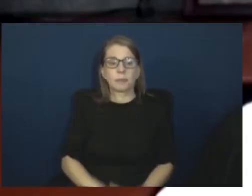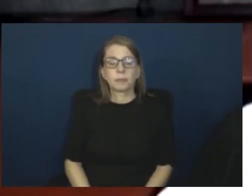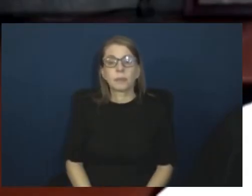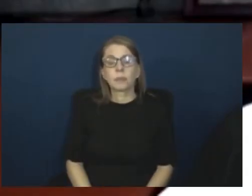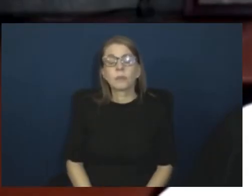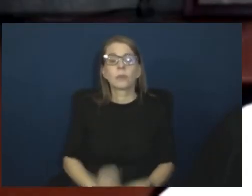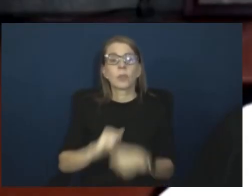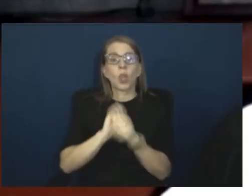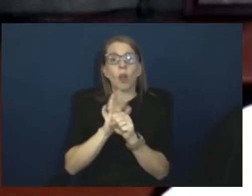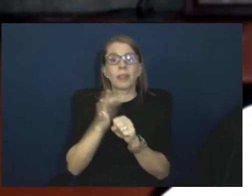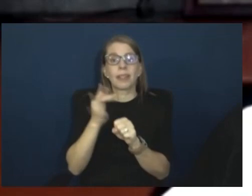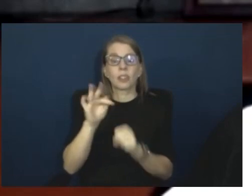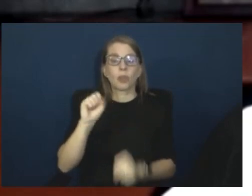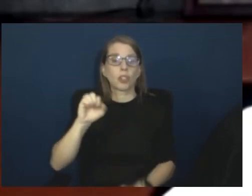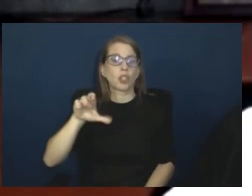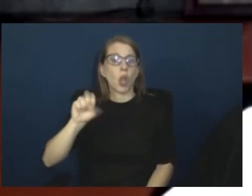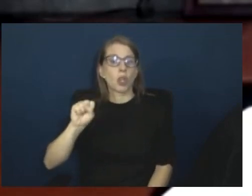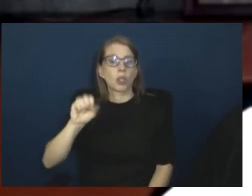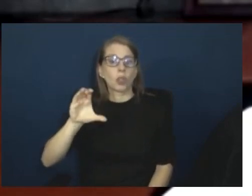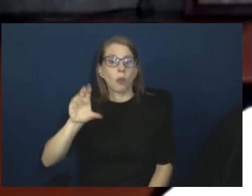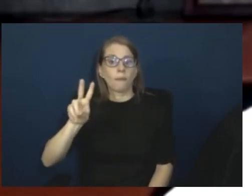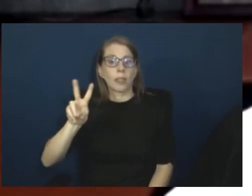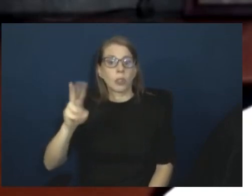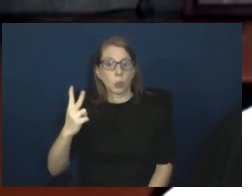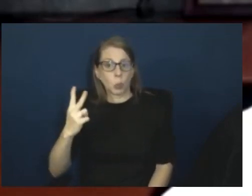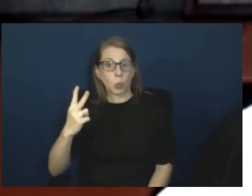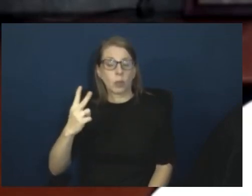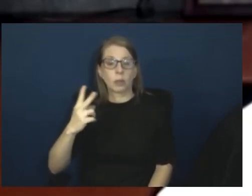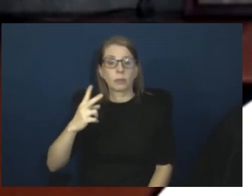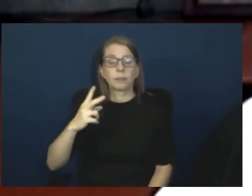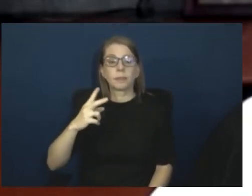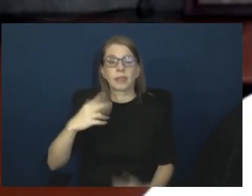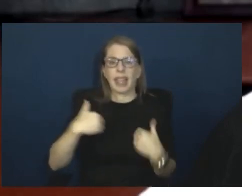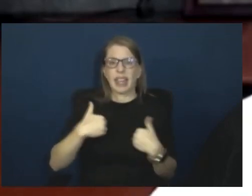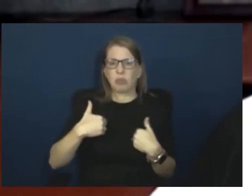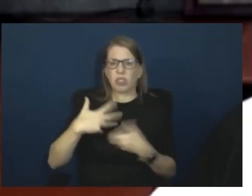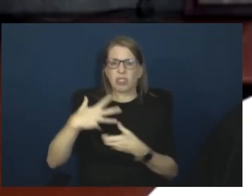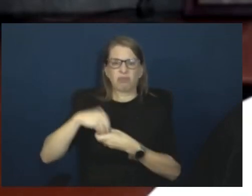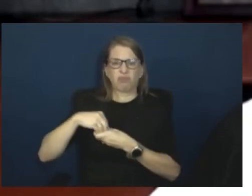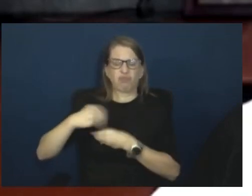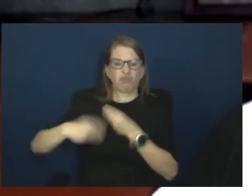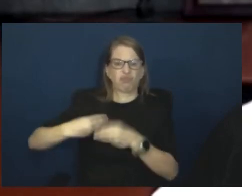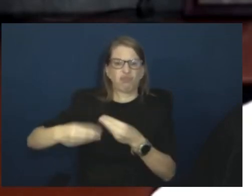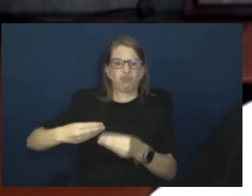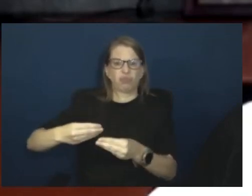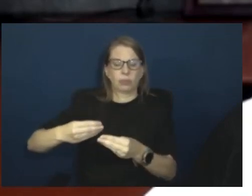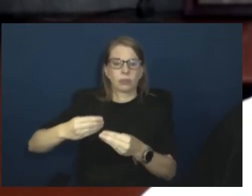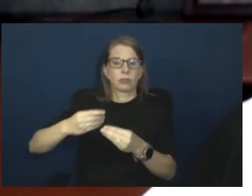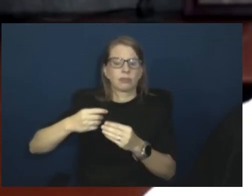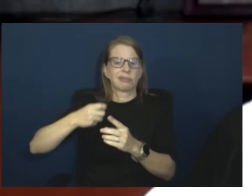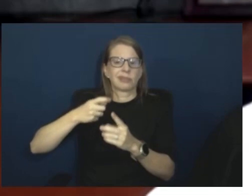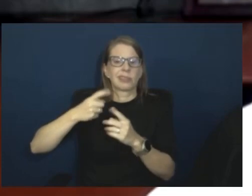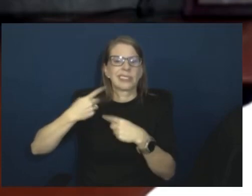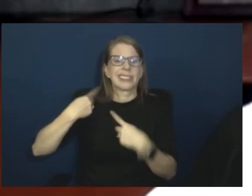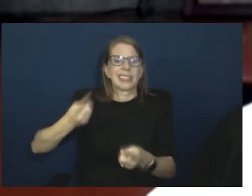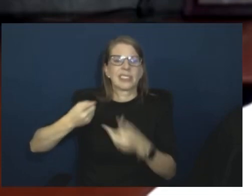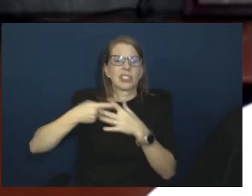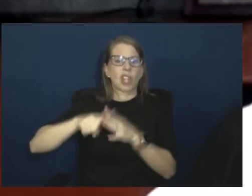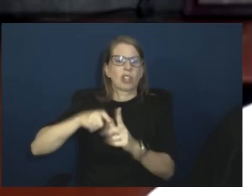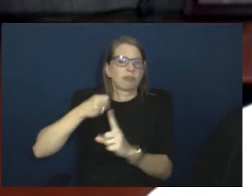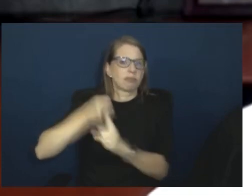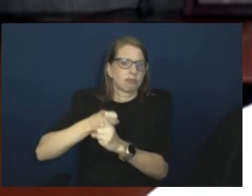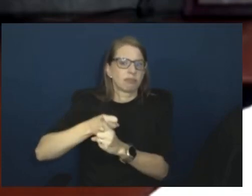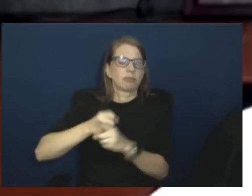COVID-19 or SARS-CoV-2 infection in animals have been reported since the start of the pandemic. It started